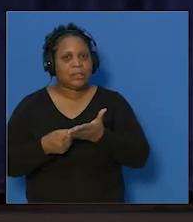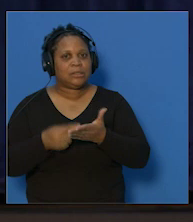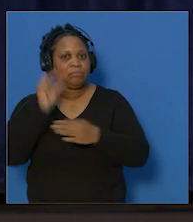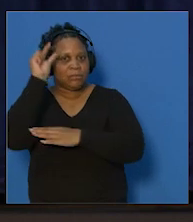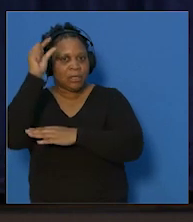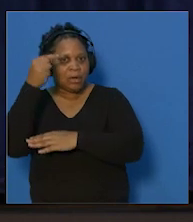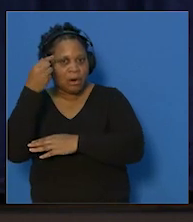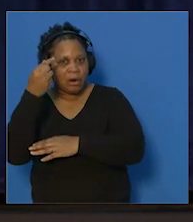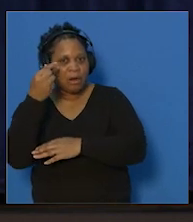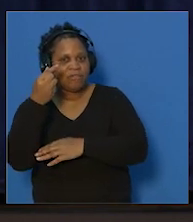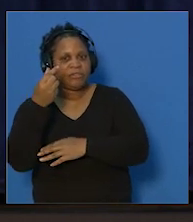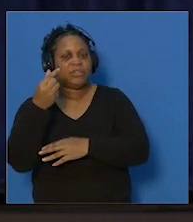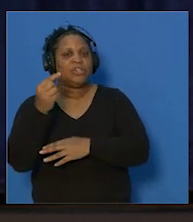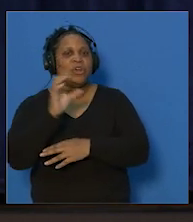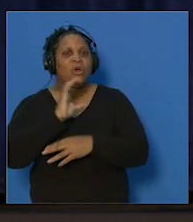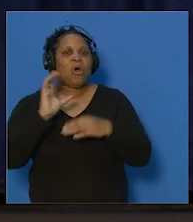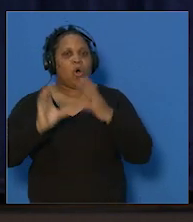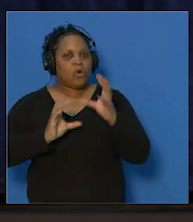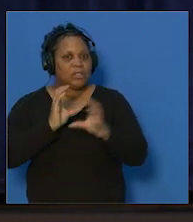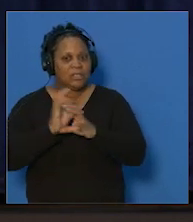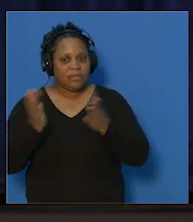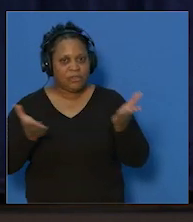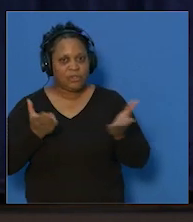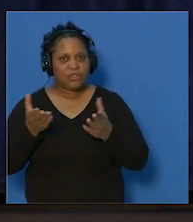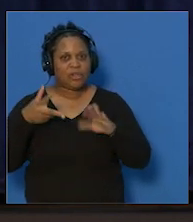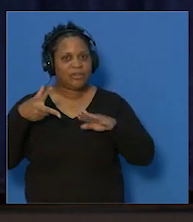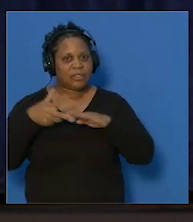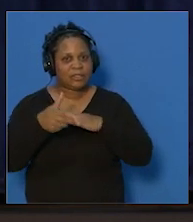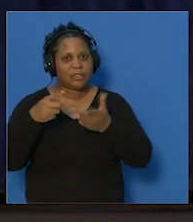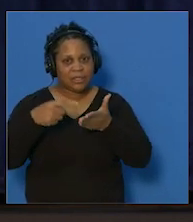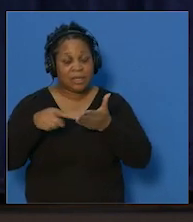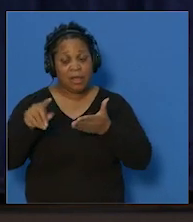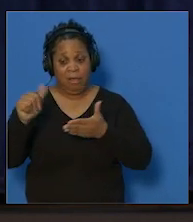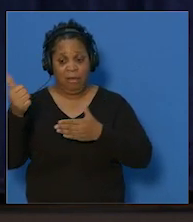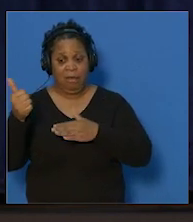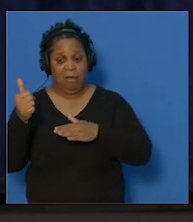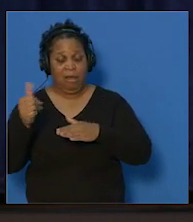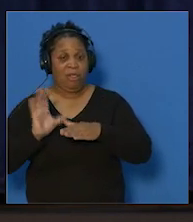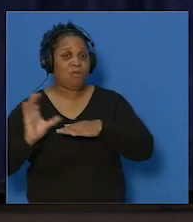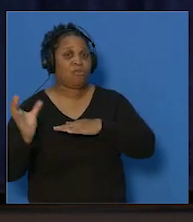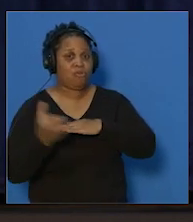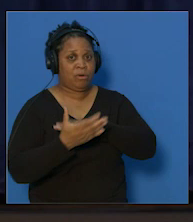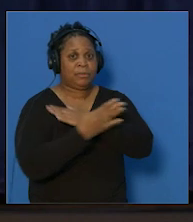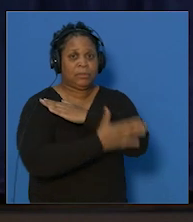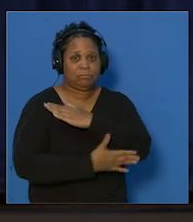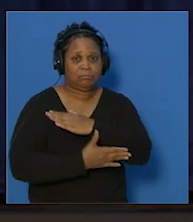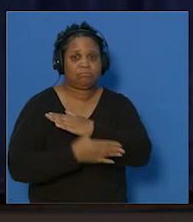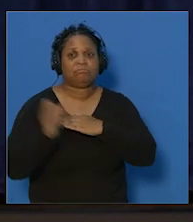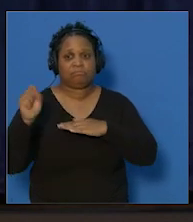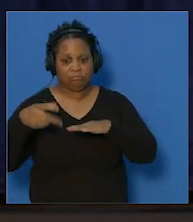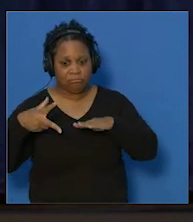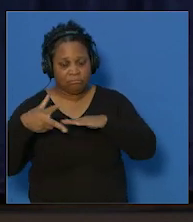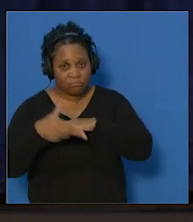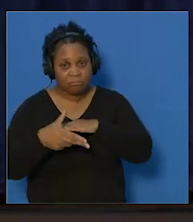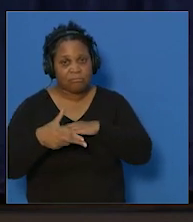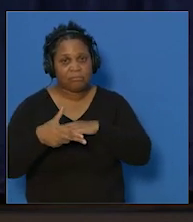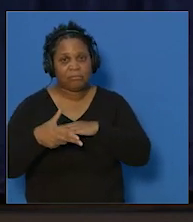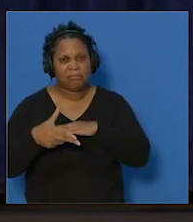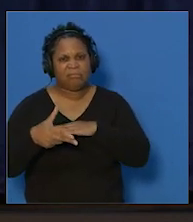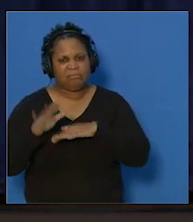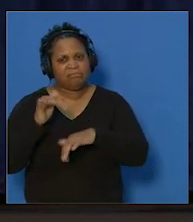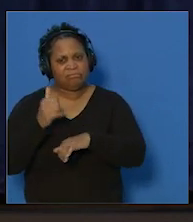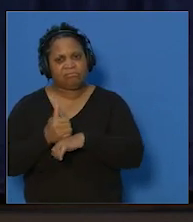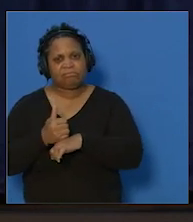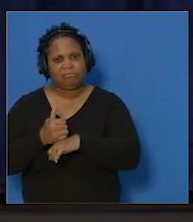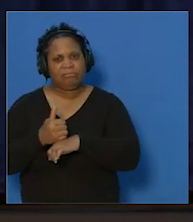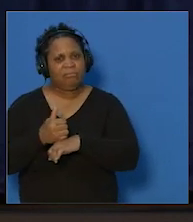government and civil service taking a pay cut? Other islands in the Caribbean have discussed and made those arrangements. Is